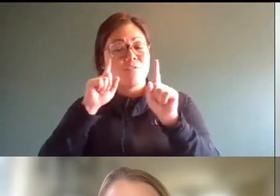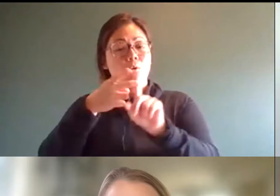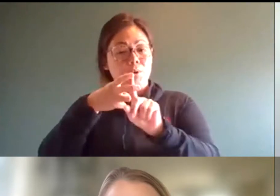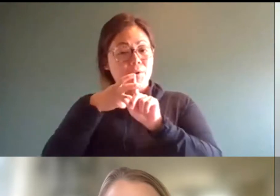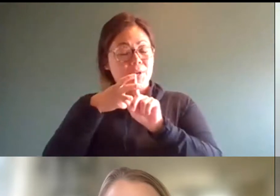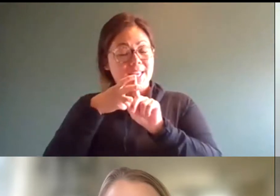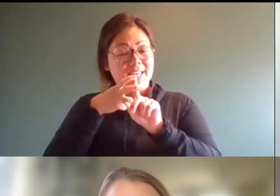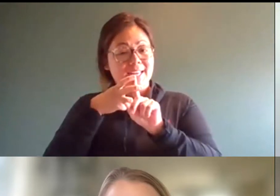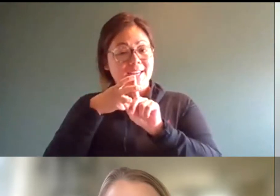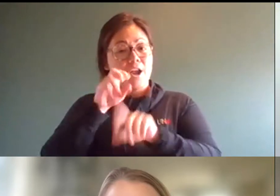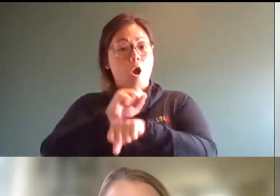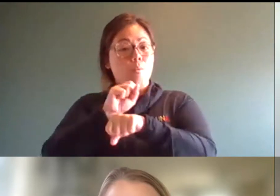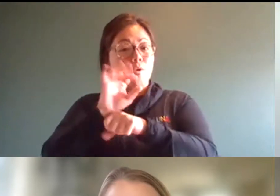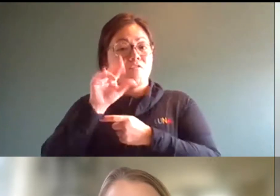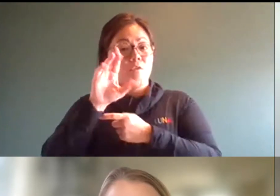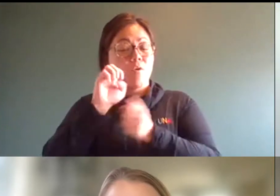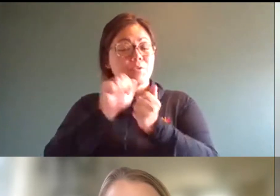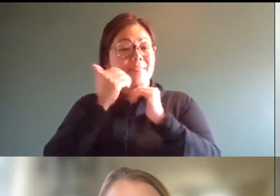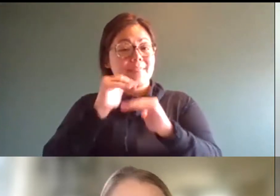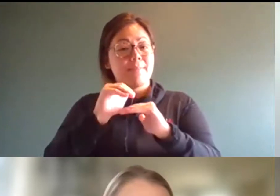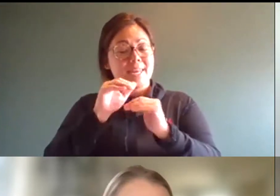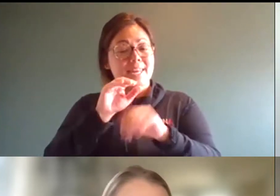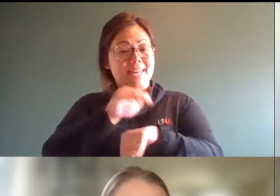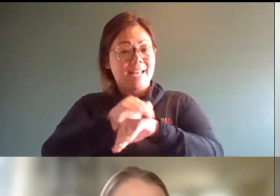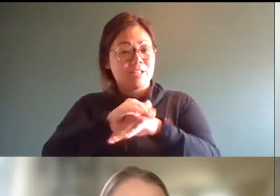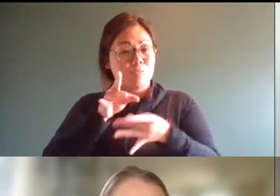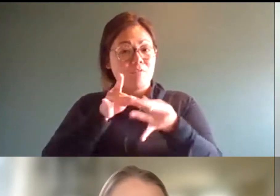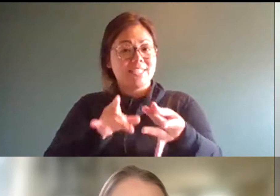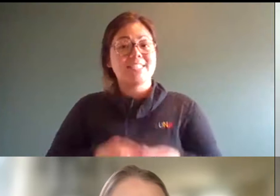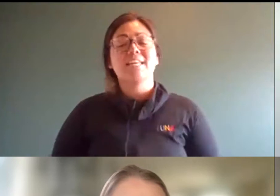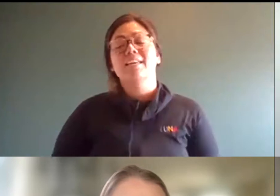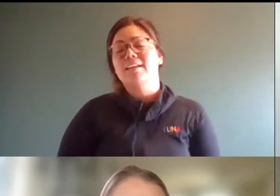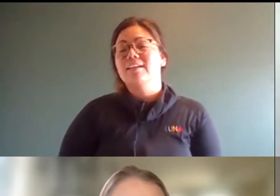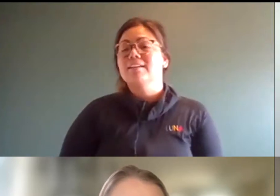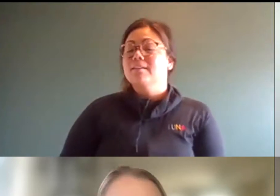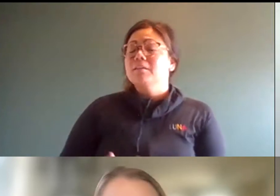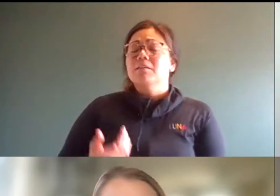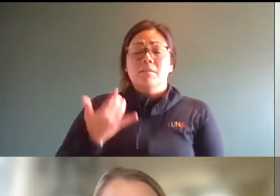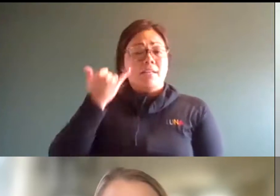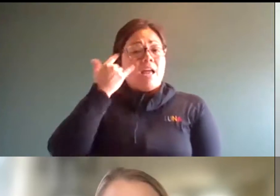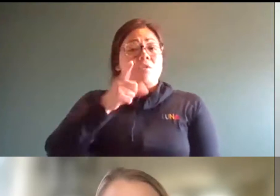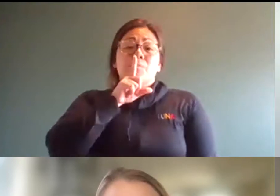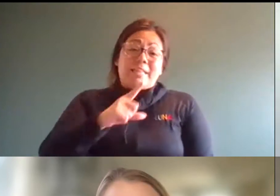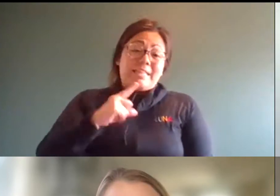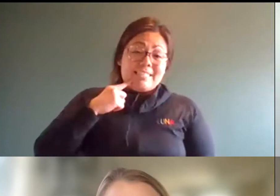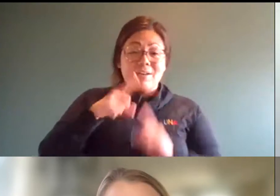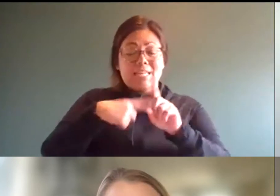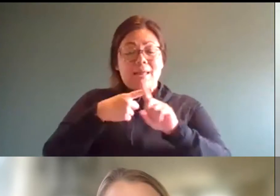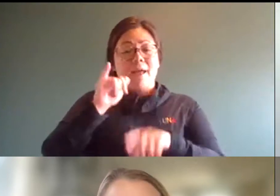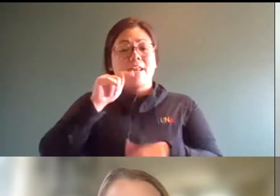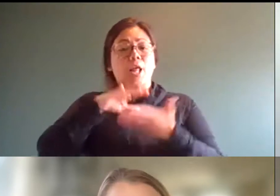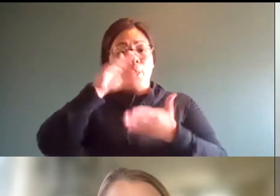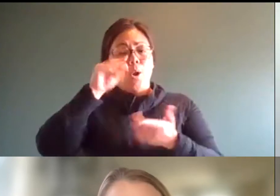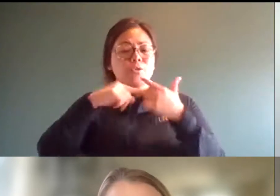retaining a workforce with limited English proficiency? If you're really serious about it, just learn to embrace your